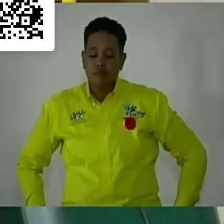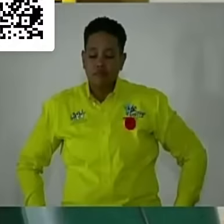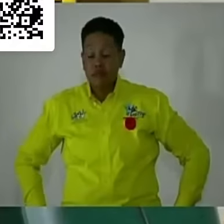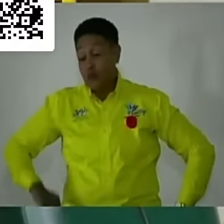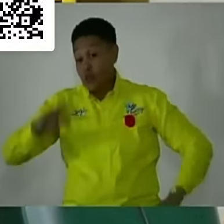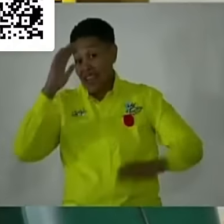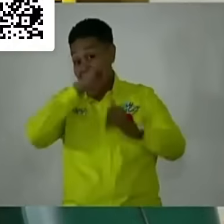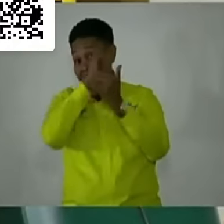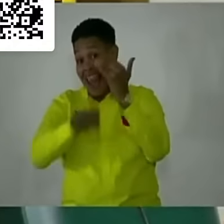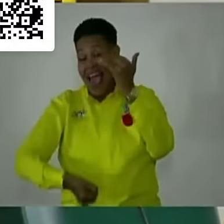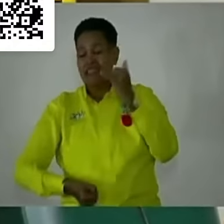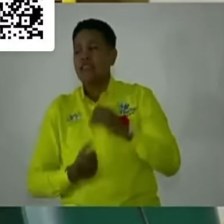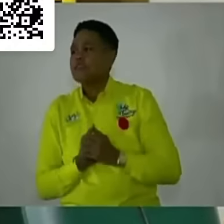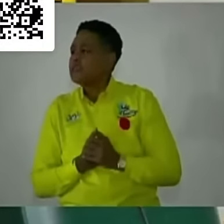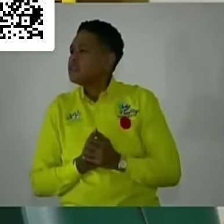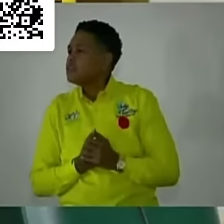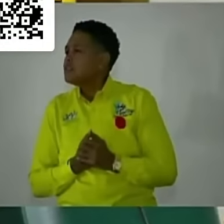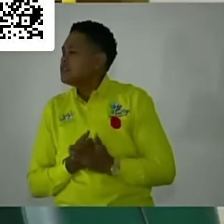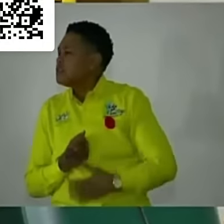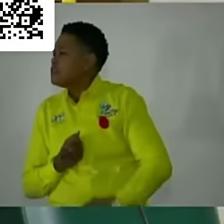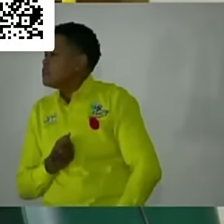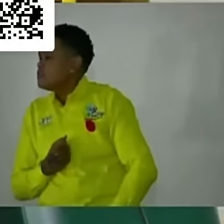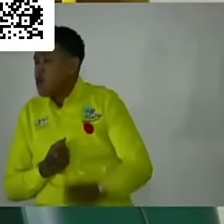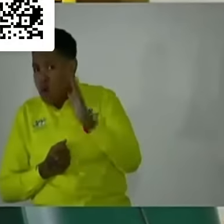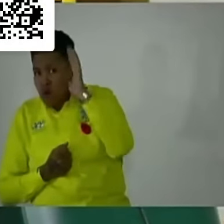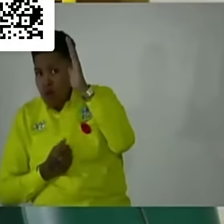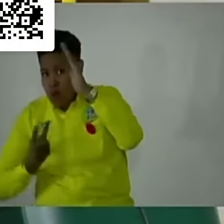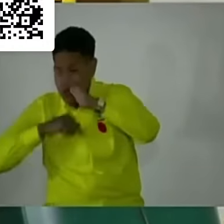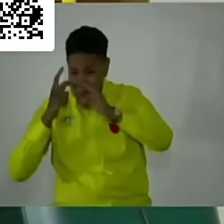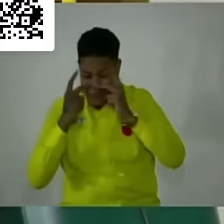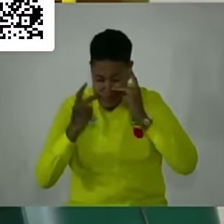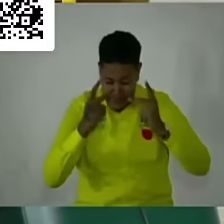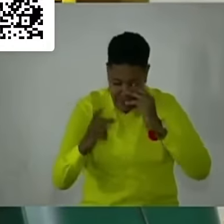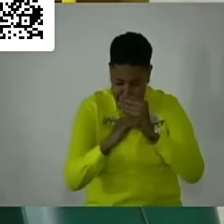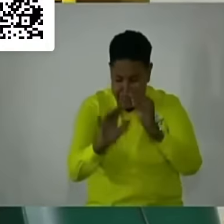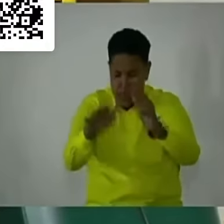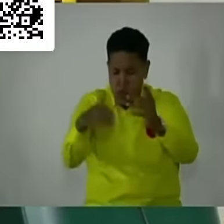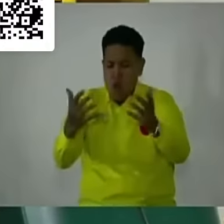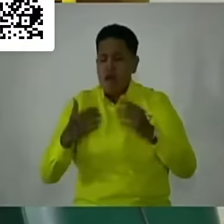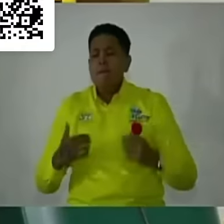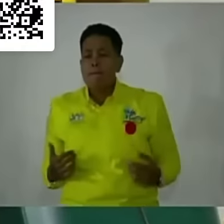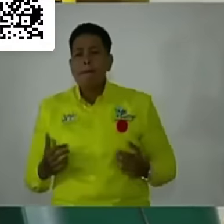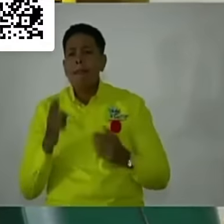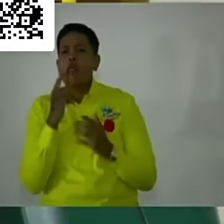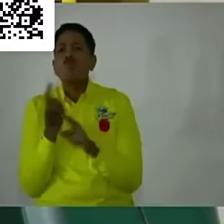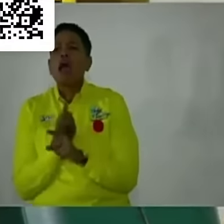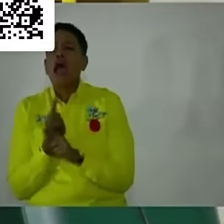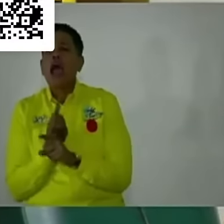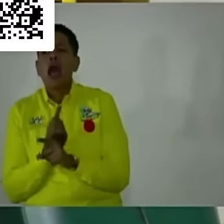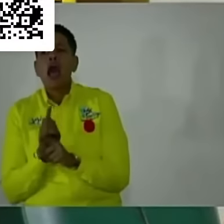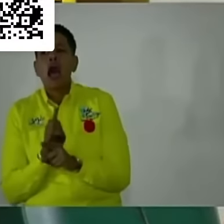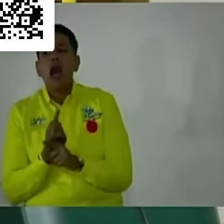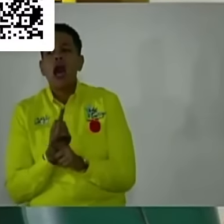last question, will we be seeing the regular allotment to